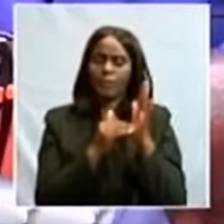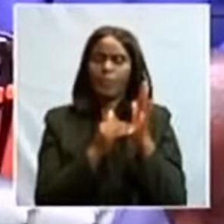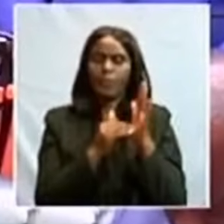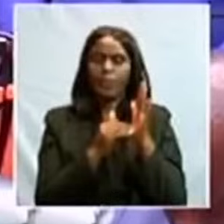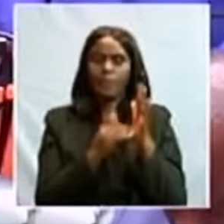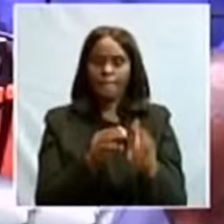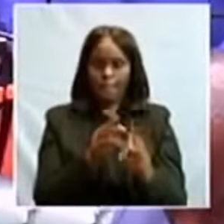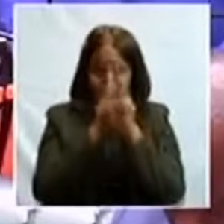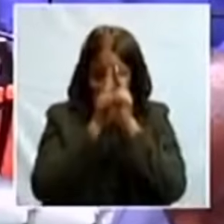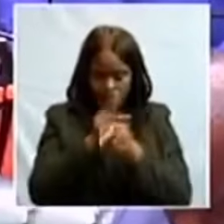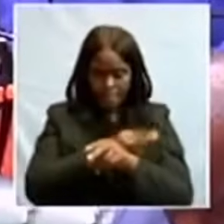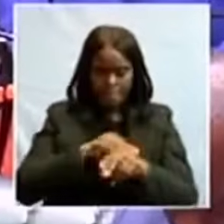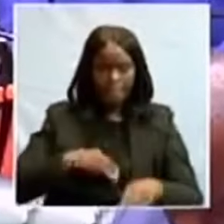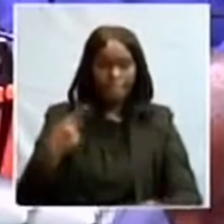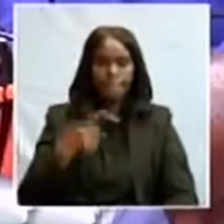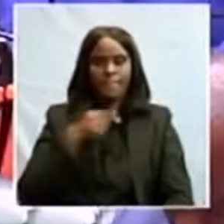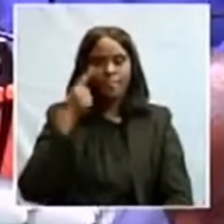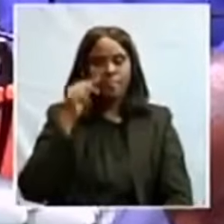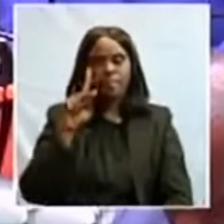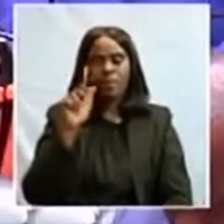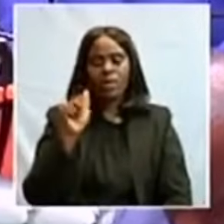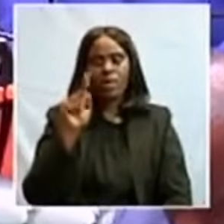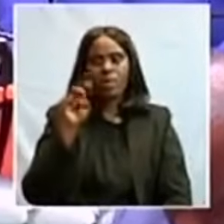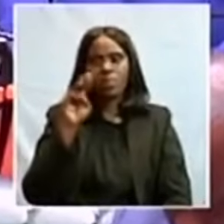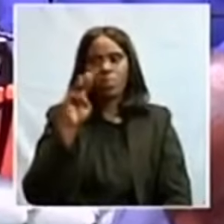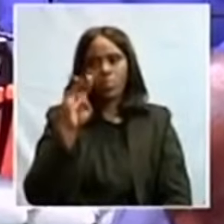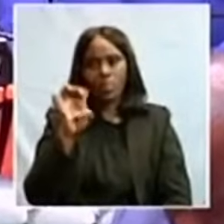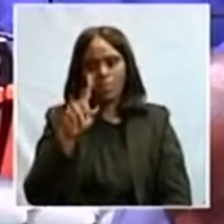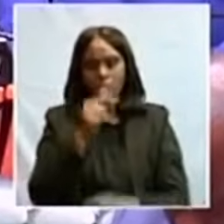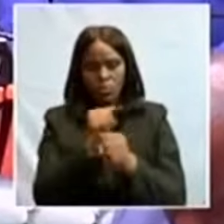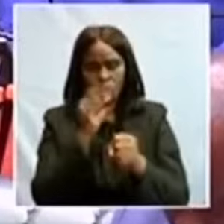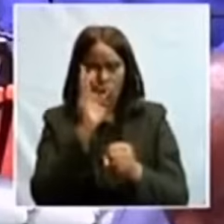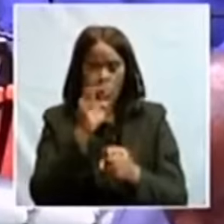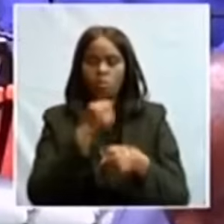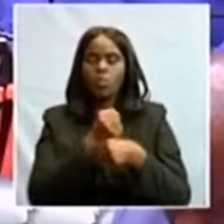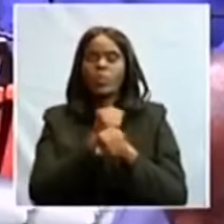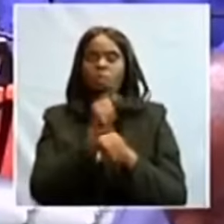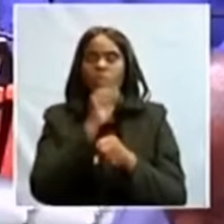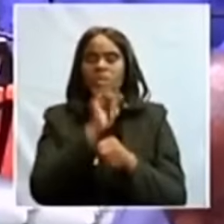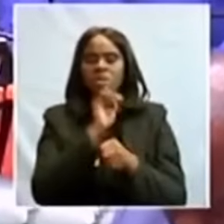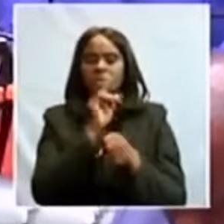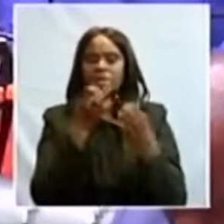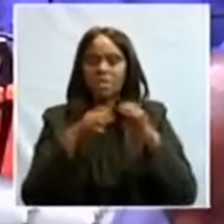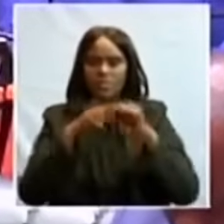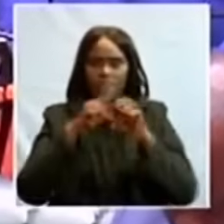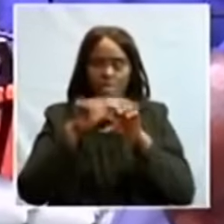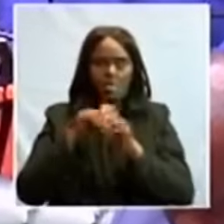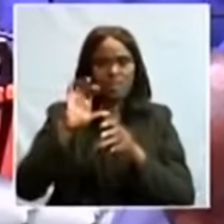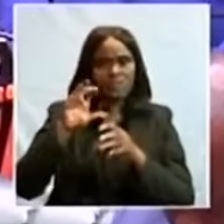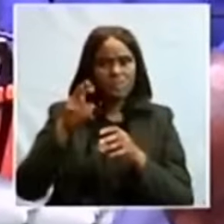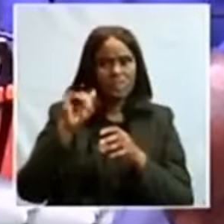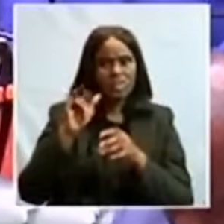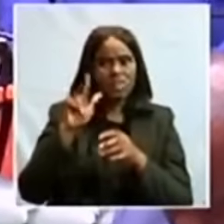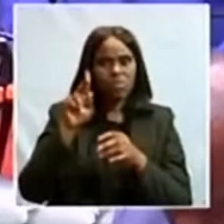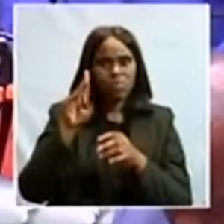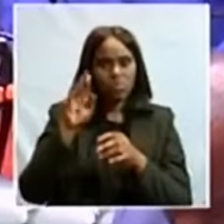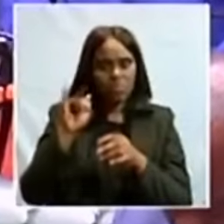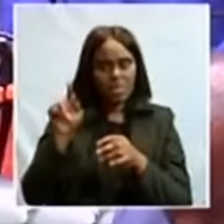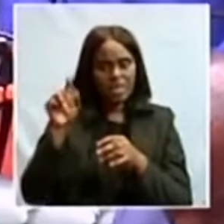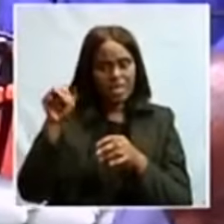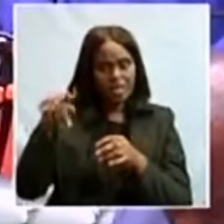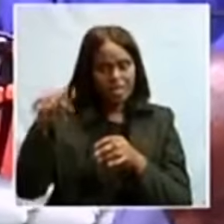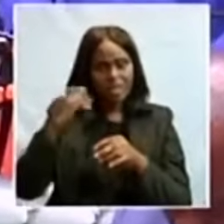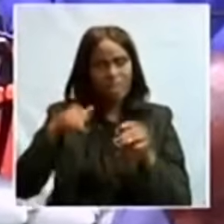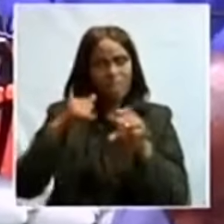So, Honorable Member for Kaumbwe, you are covered. We are going to make sure that even in Chirubi, the Member of Parliament